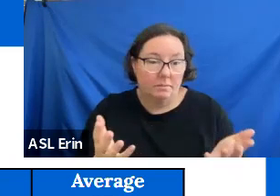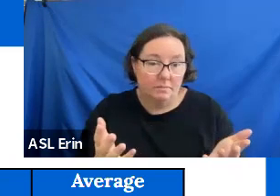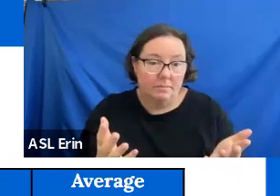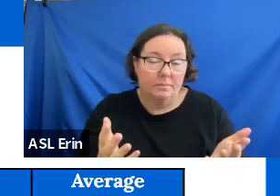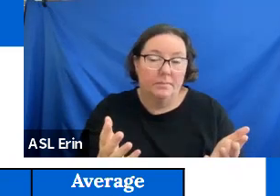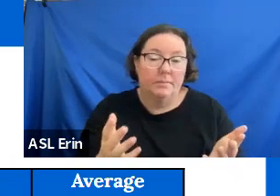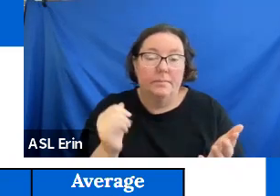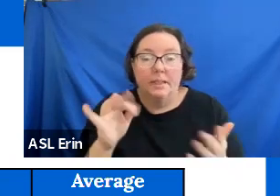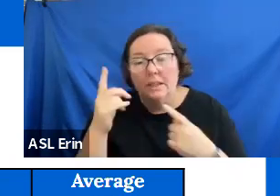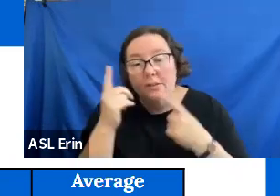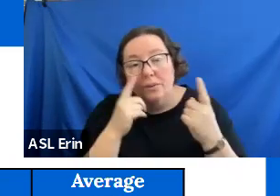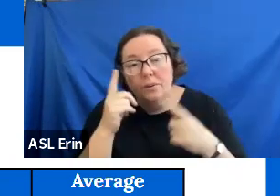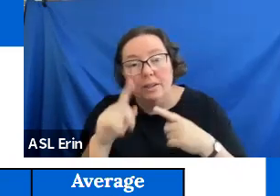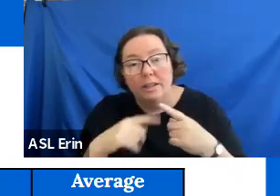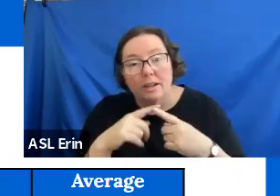the questions about